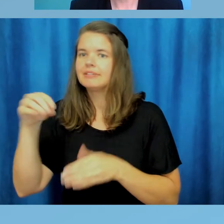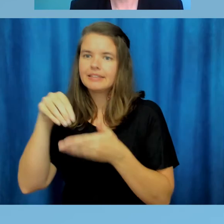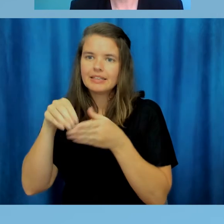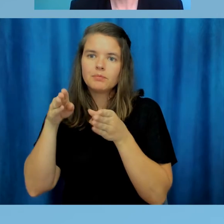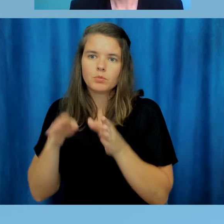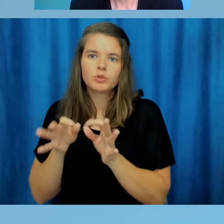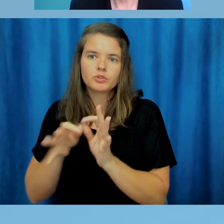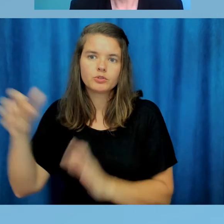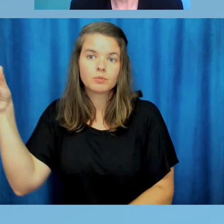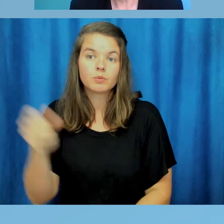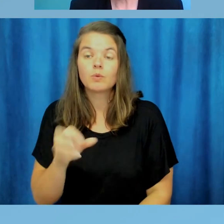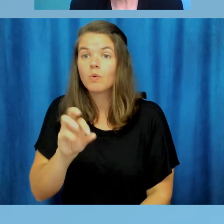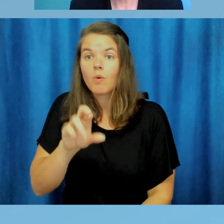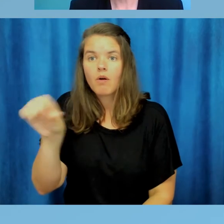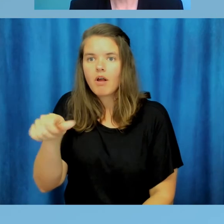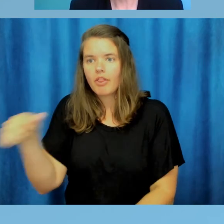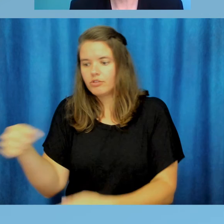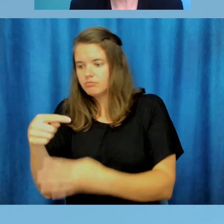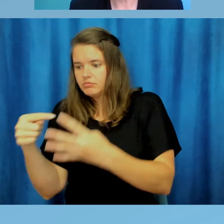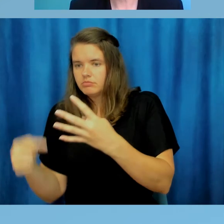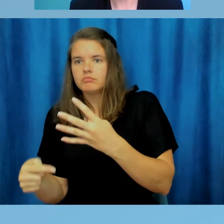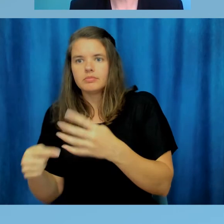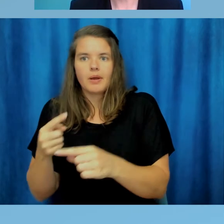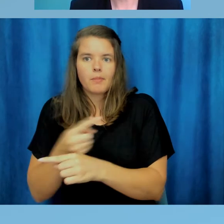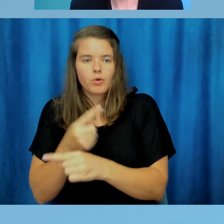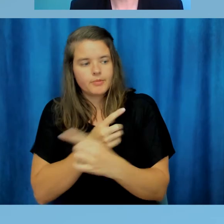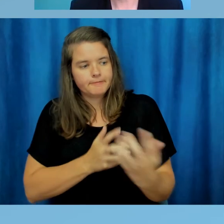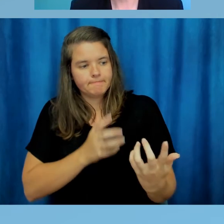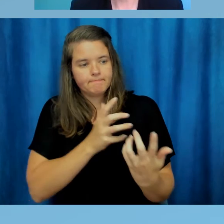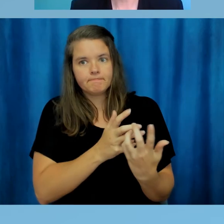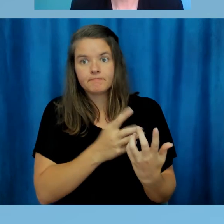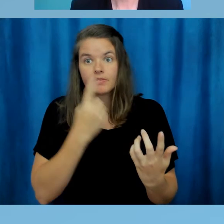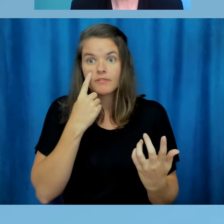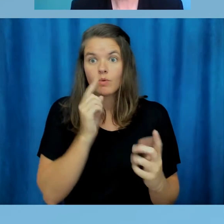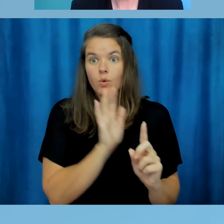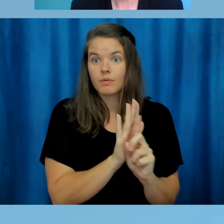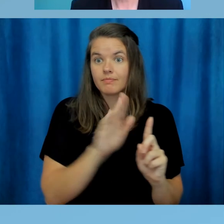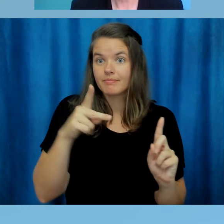in-person interpreter or other aid that's appropriate and works for Pat.